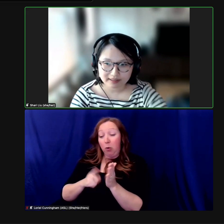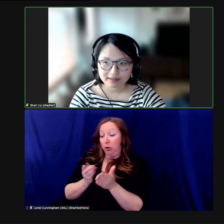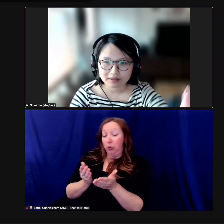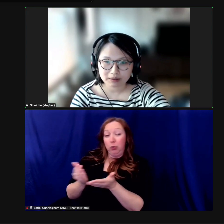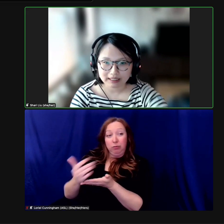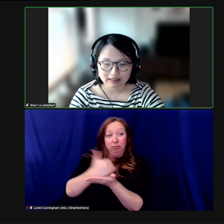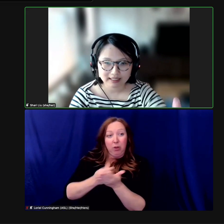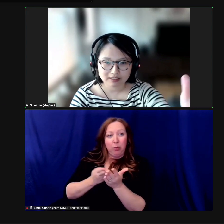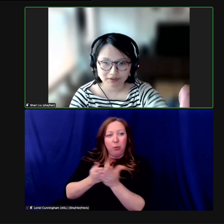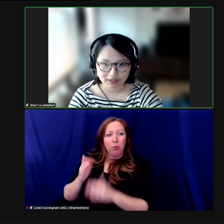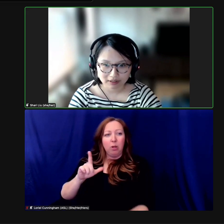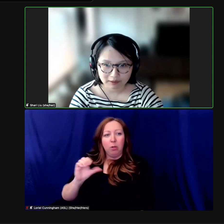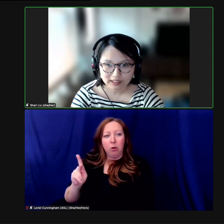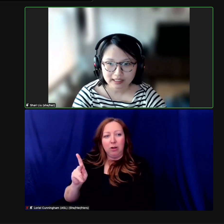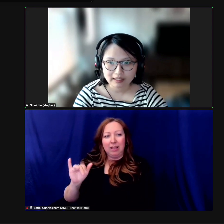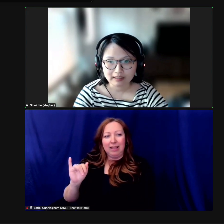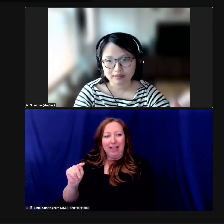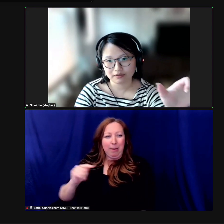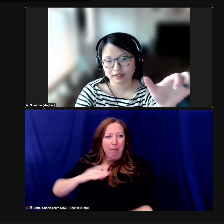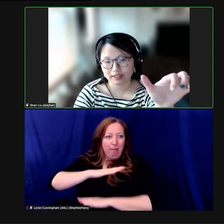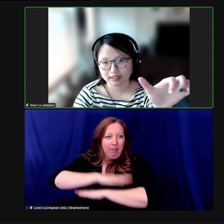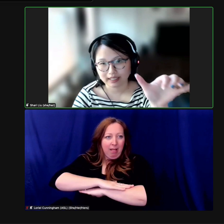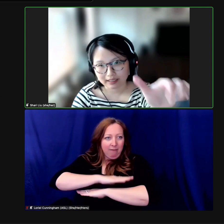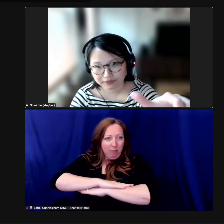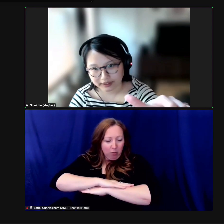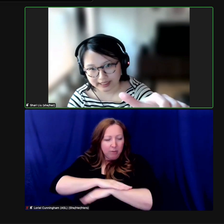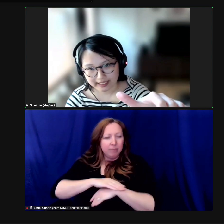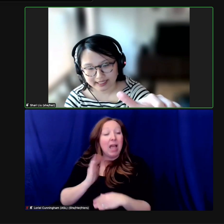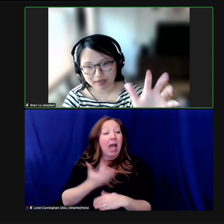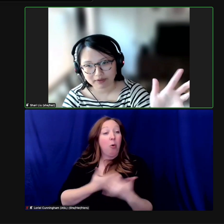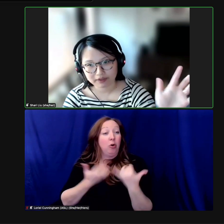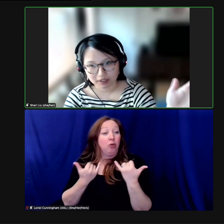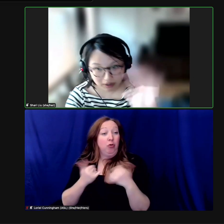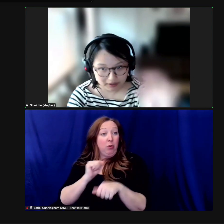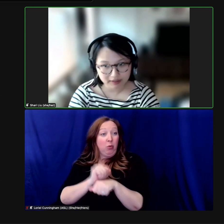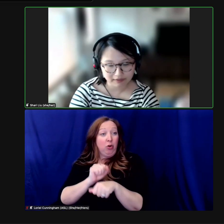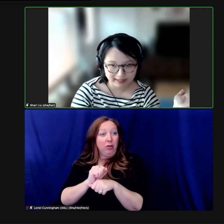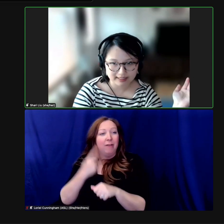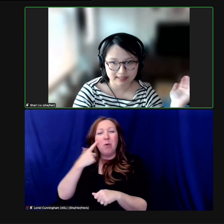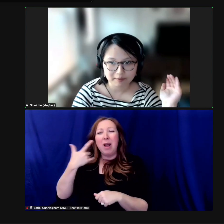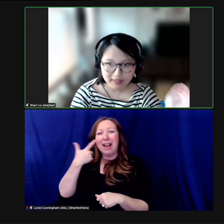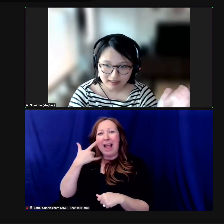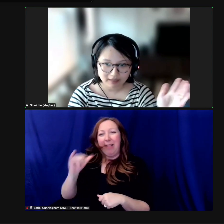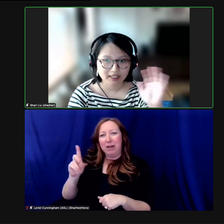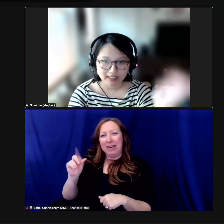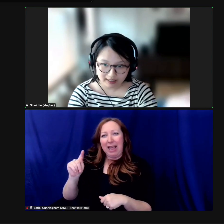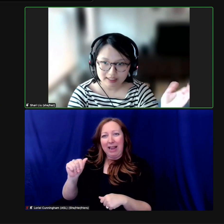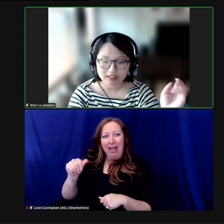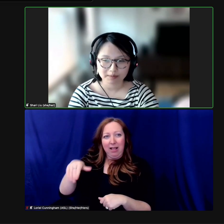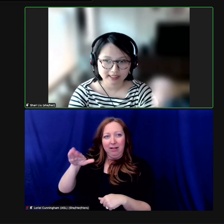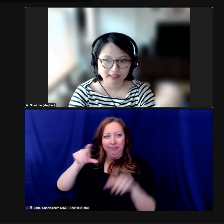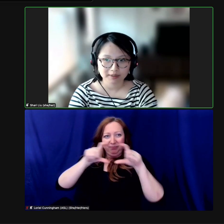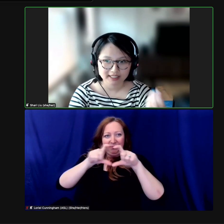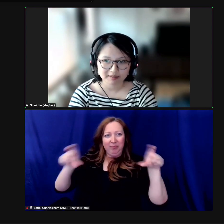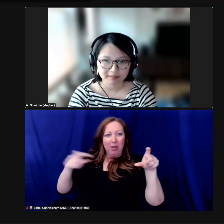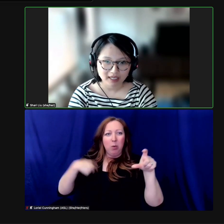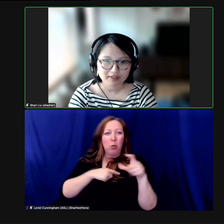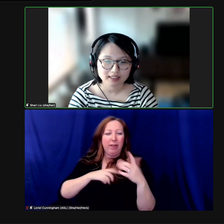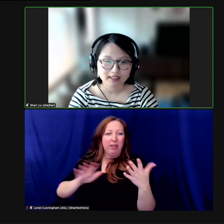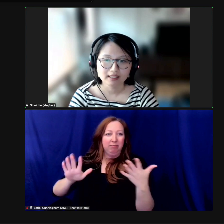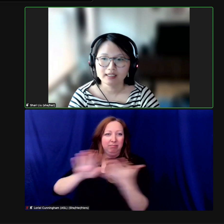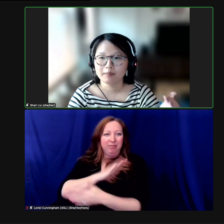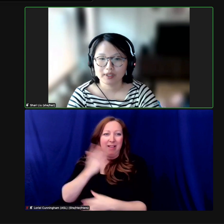So these are the two data sets for the current work. So for the California data set, we've occluded the faces of the kids to protect